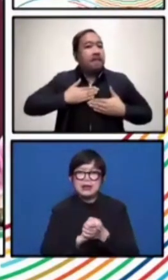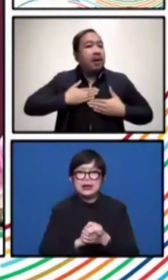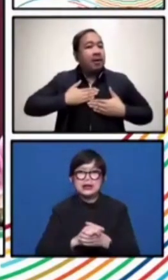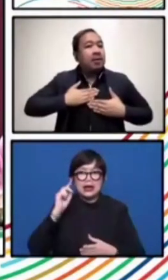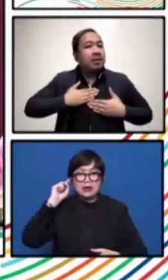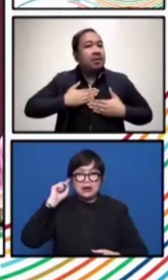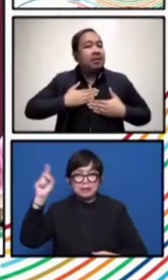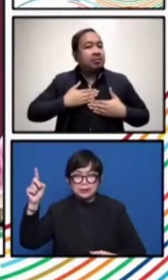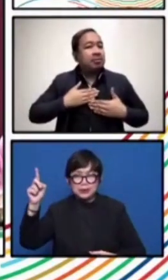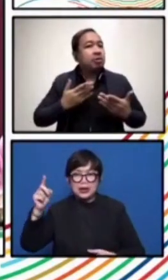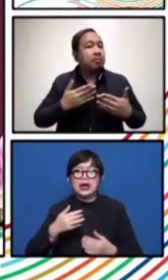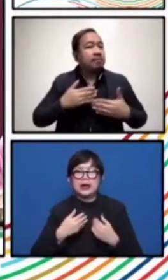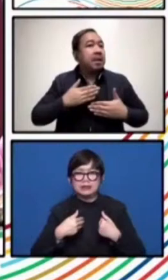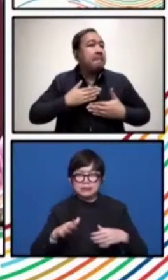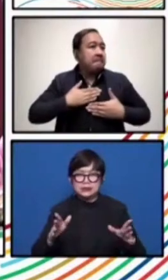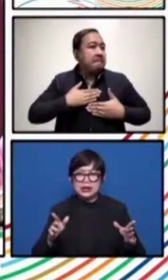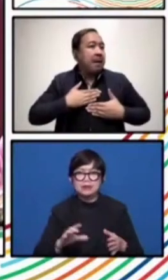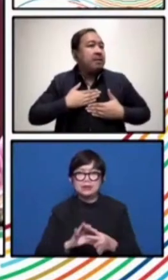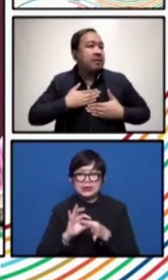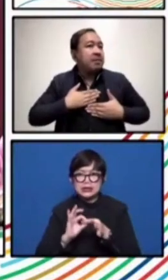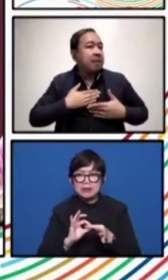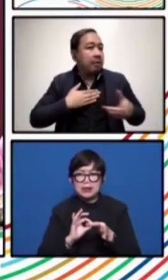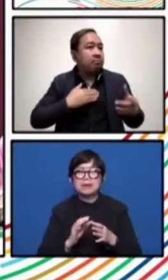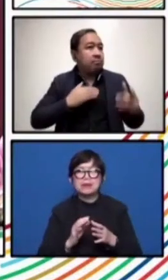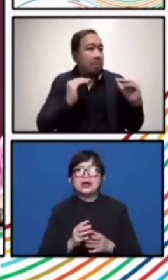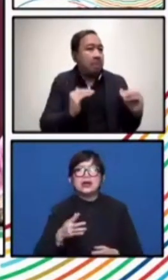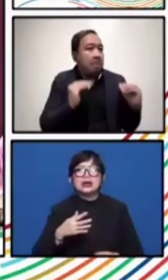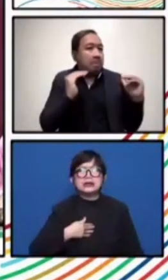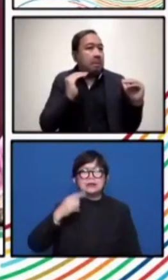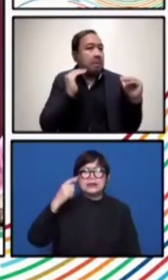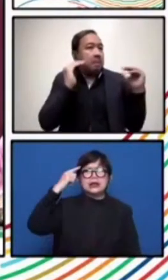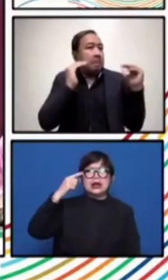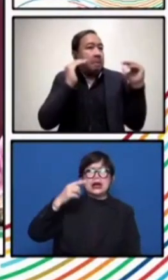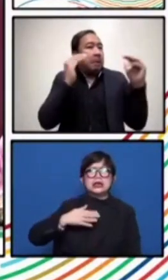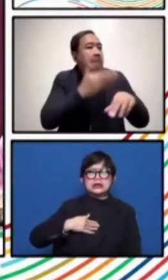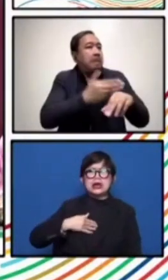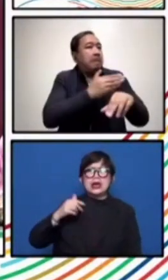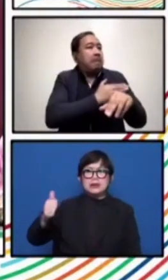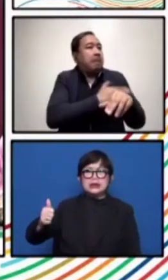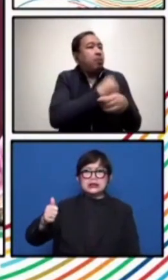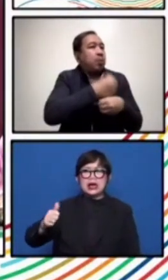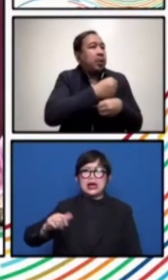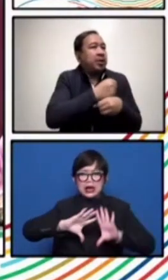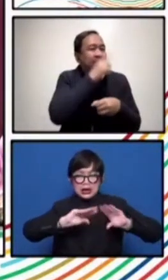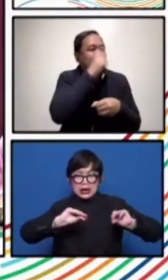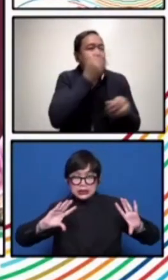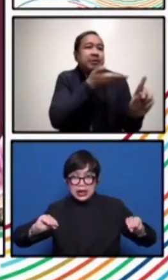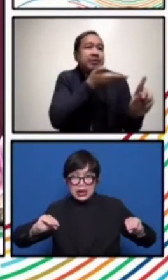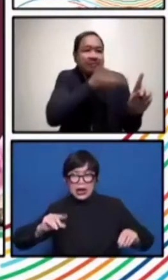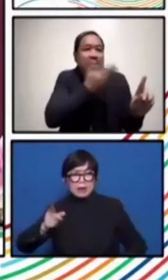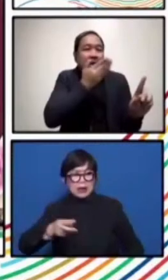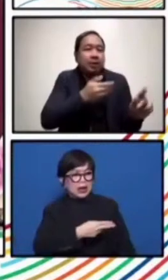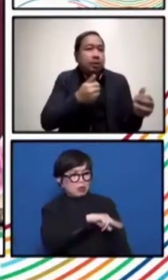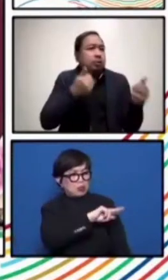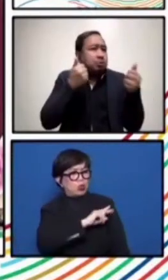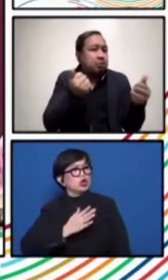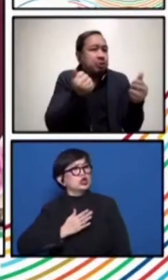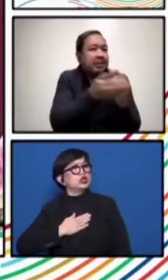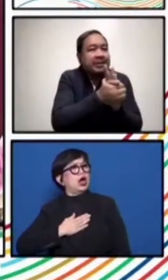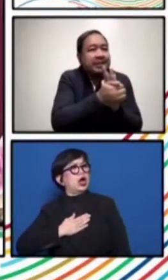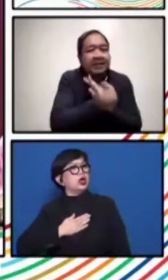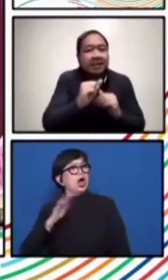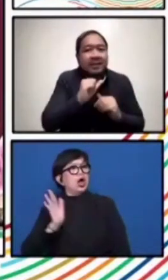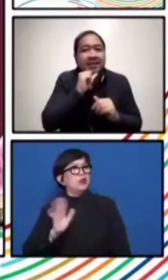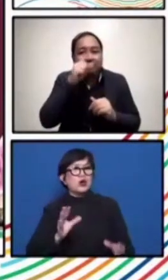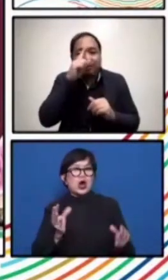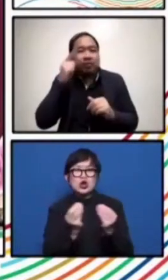and not because of a quota so I'm not for the quotas maybe as a Kickstart but there are other schemes other ways in terms